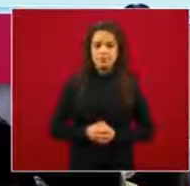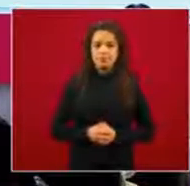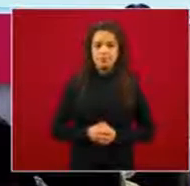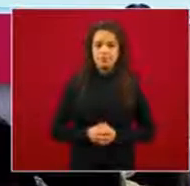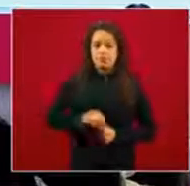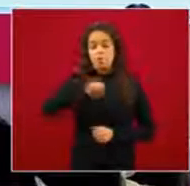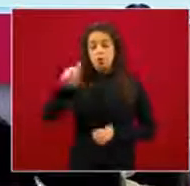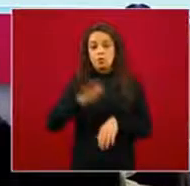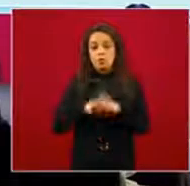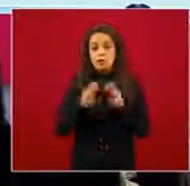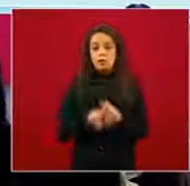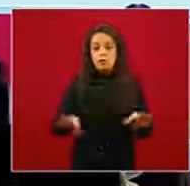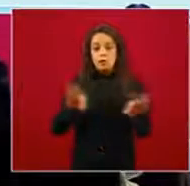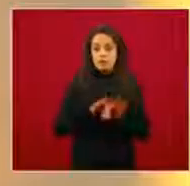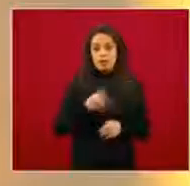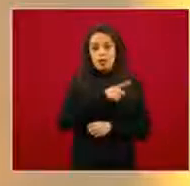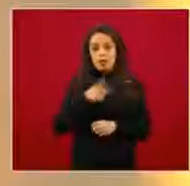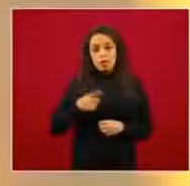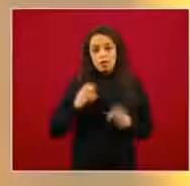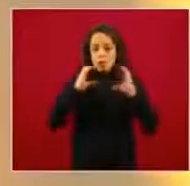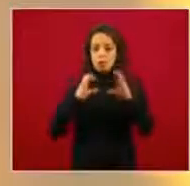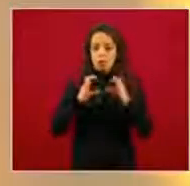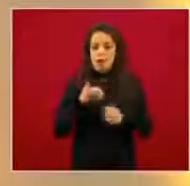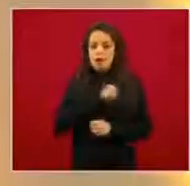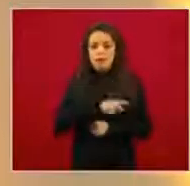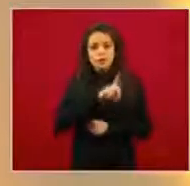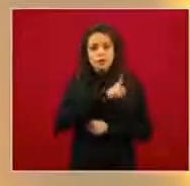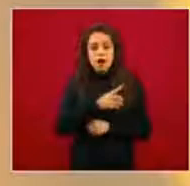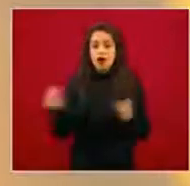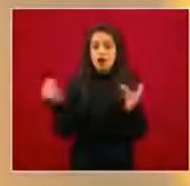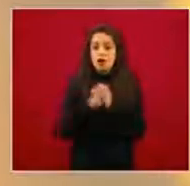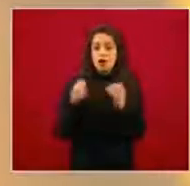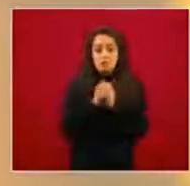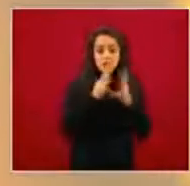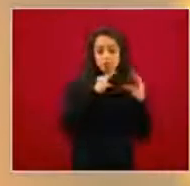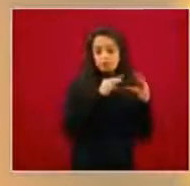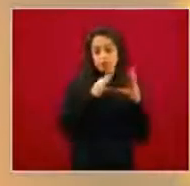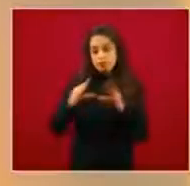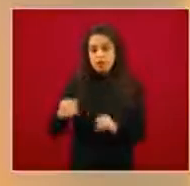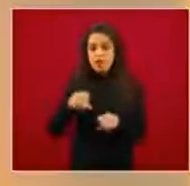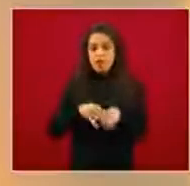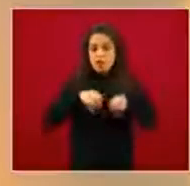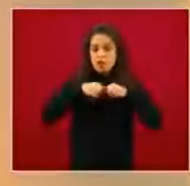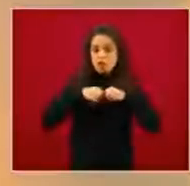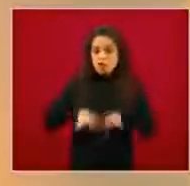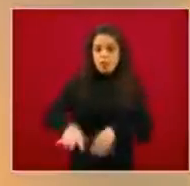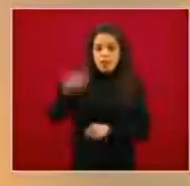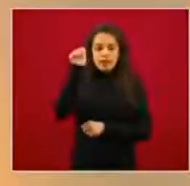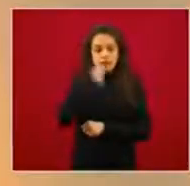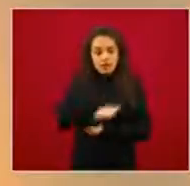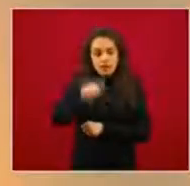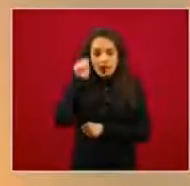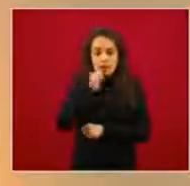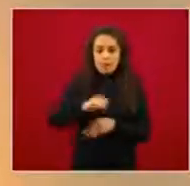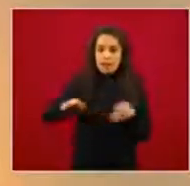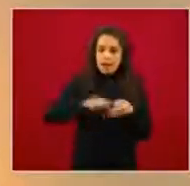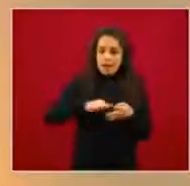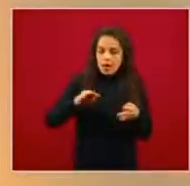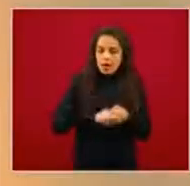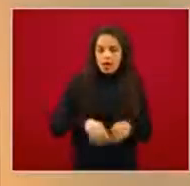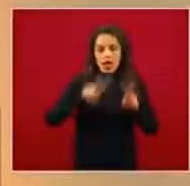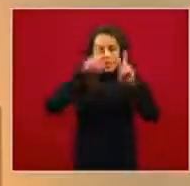And something else that is really important, the promotion of health, training, information, permanent information of several topics